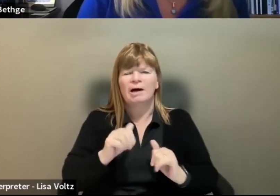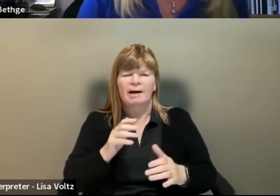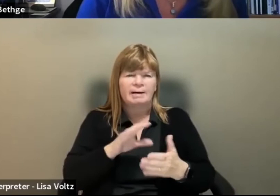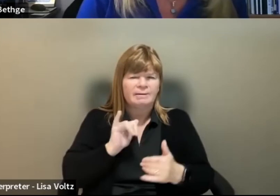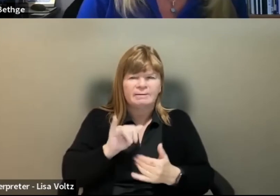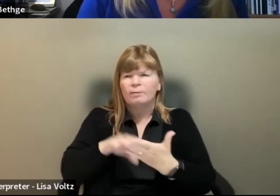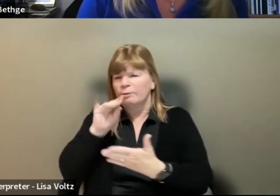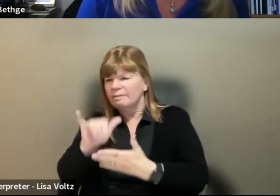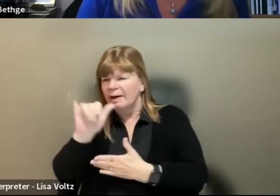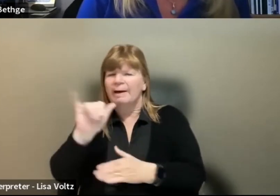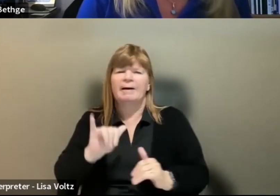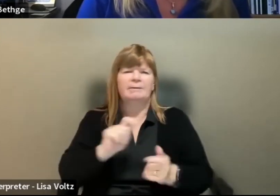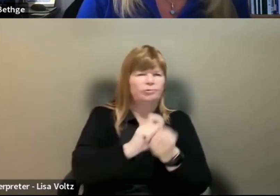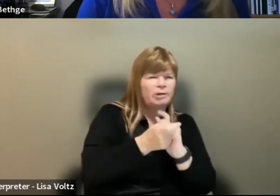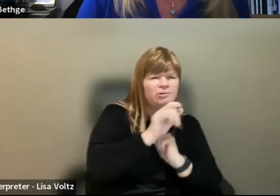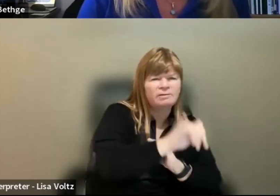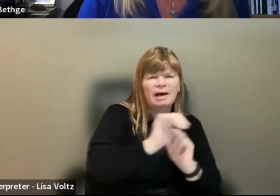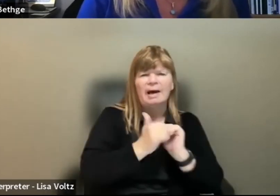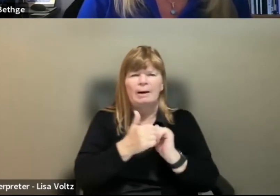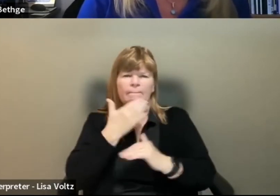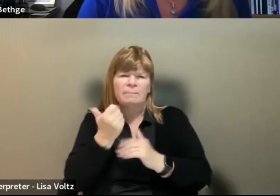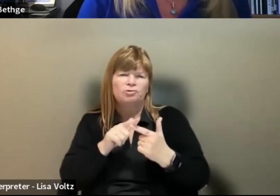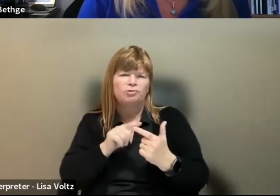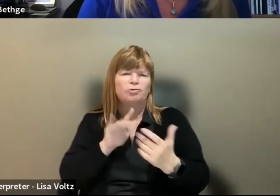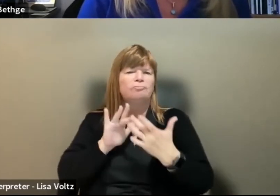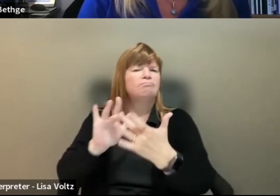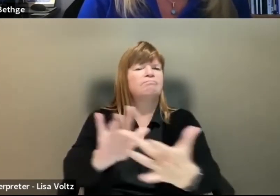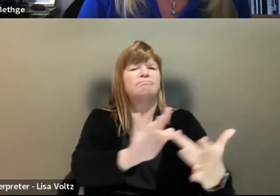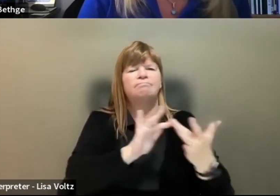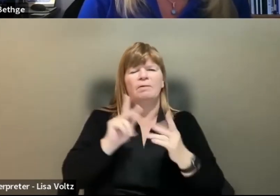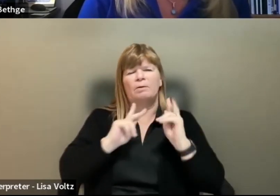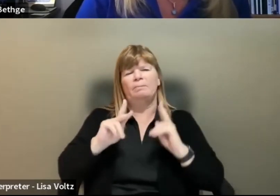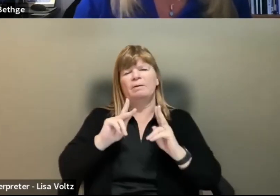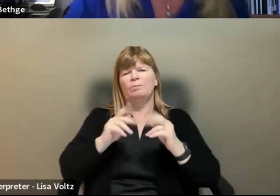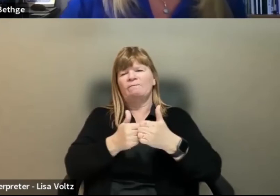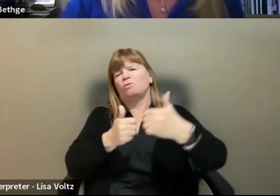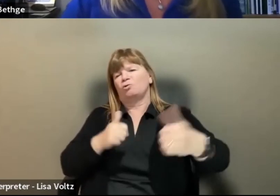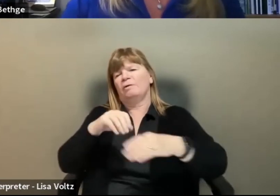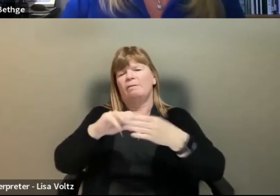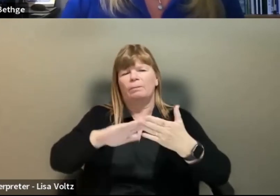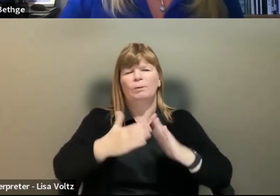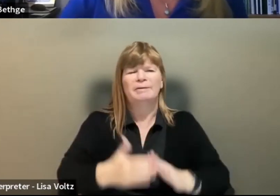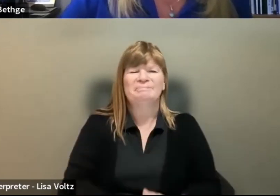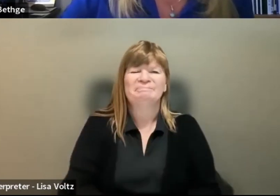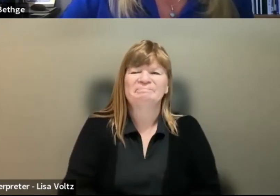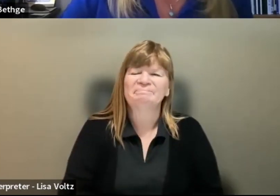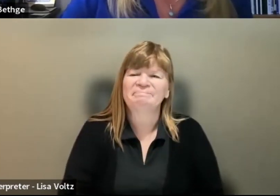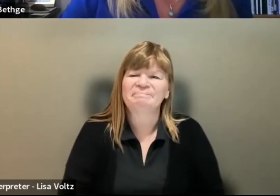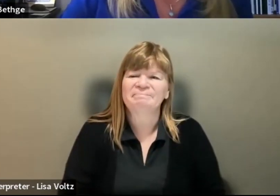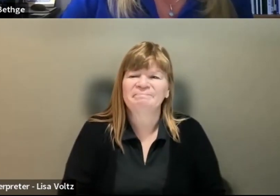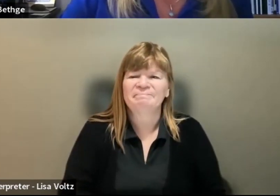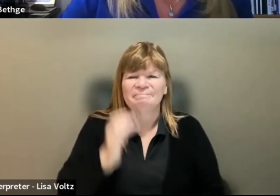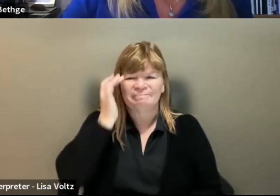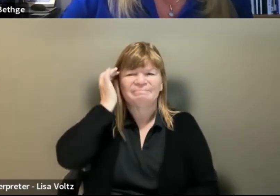best practices on how to be able to reach those people in our community virtually. So there you go. Absolutely.